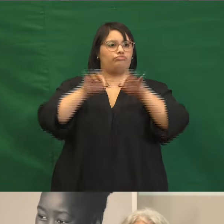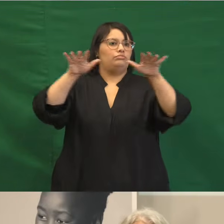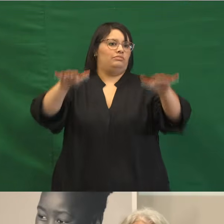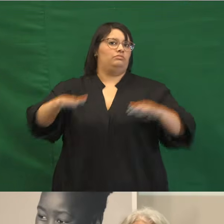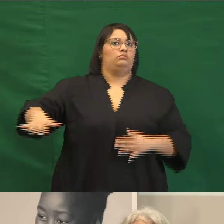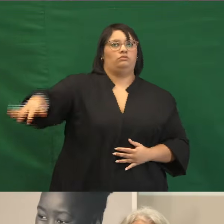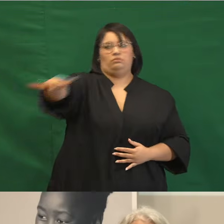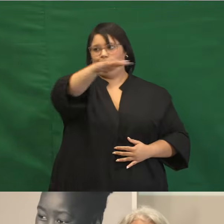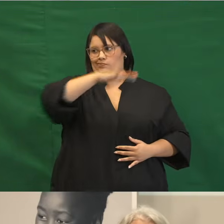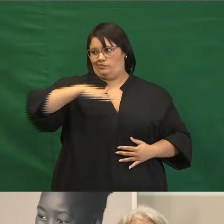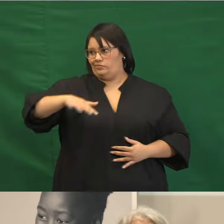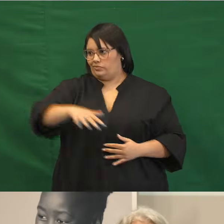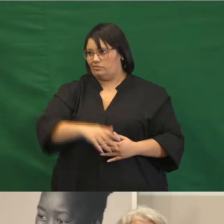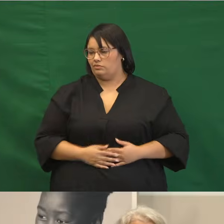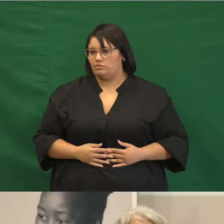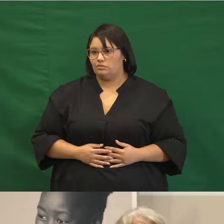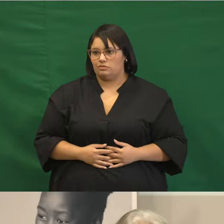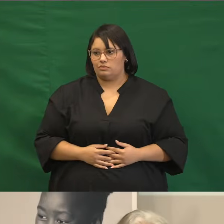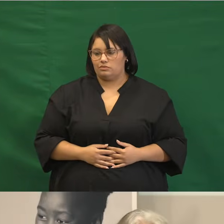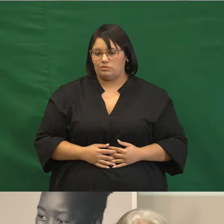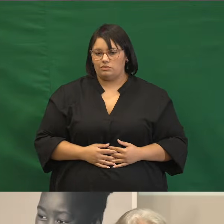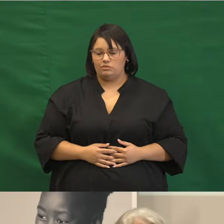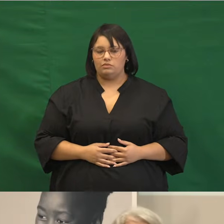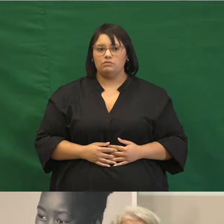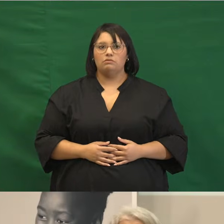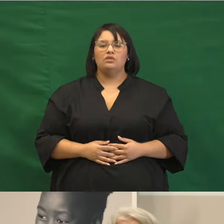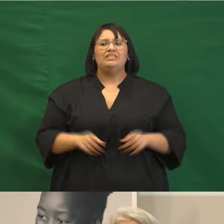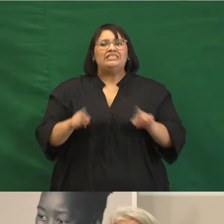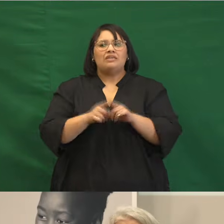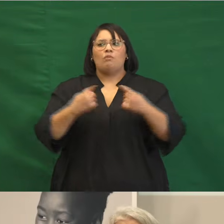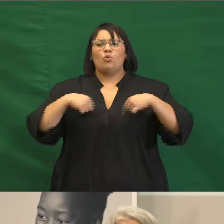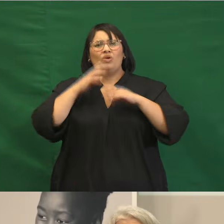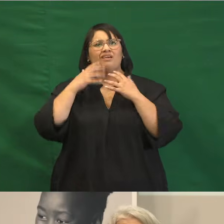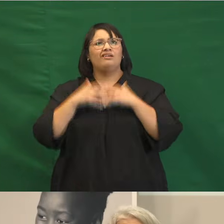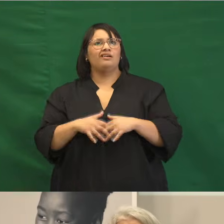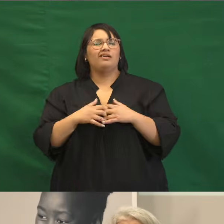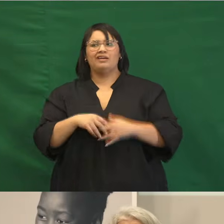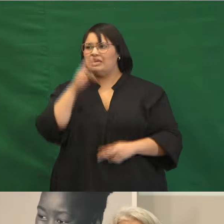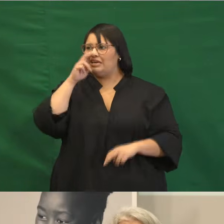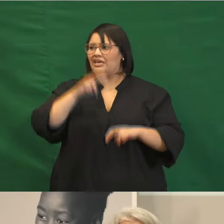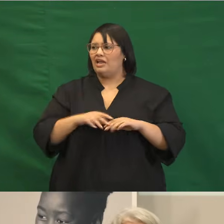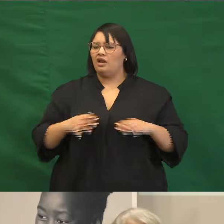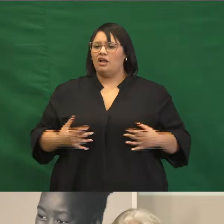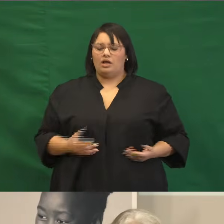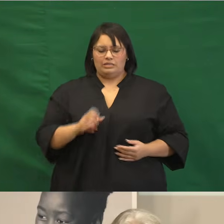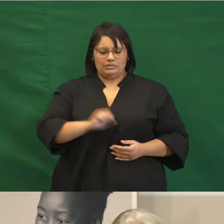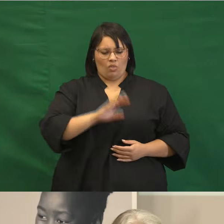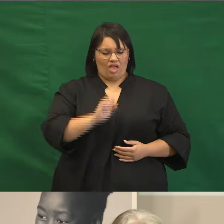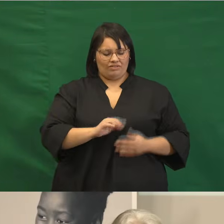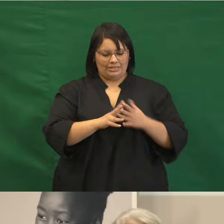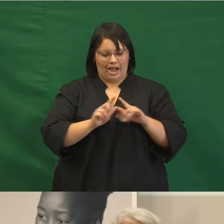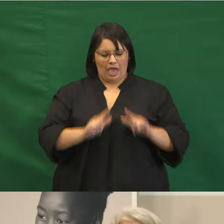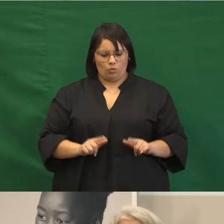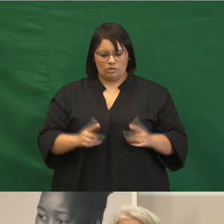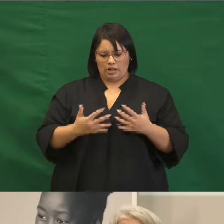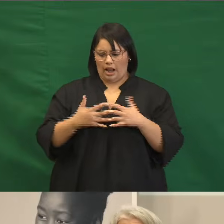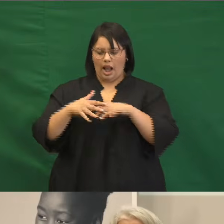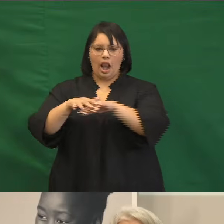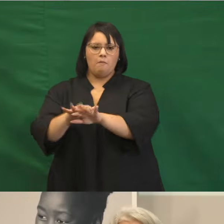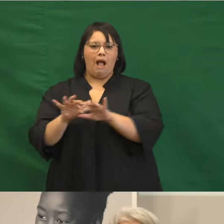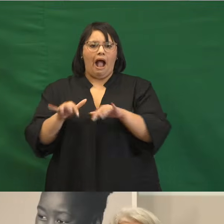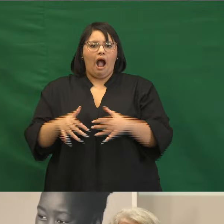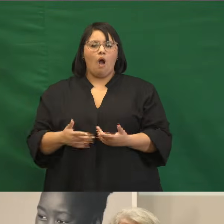also part of it has been to think about how we might incorporate South African Sign Language into the